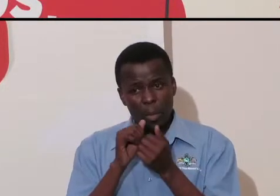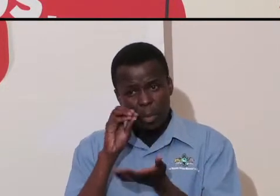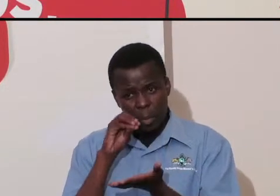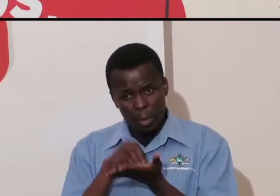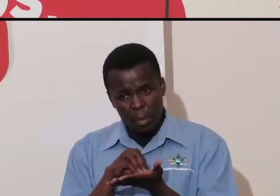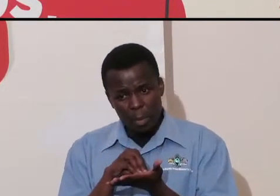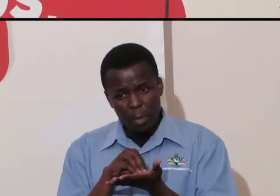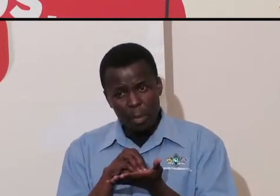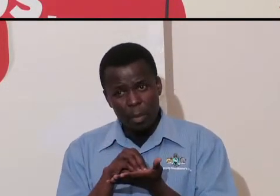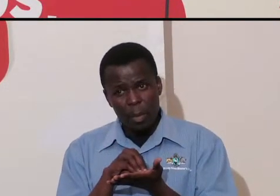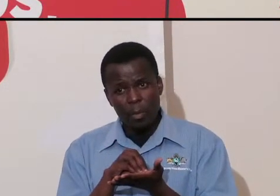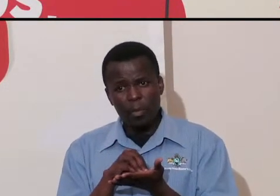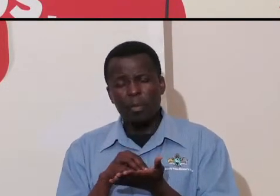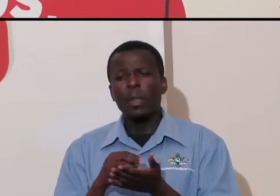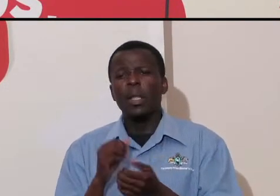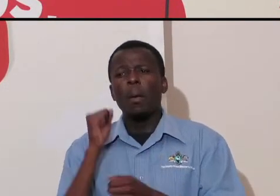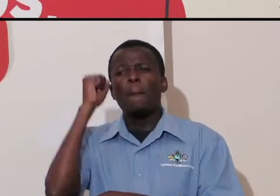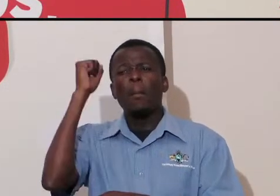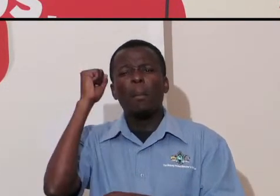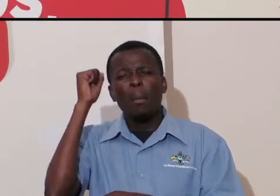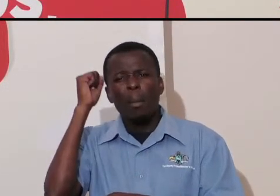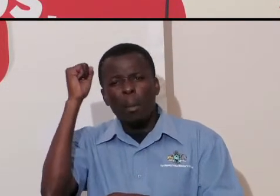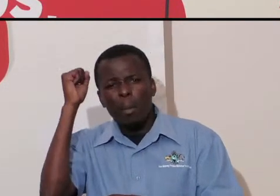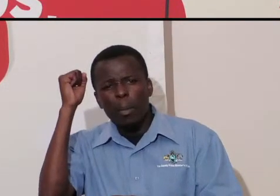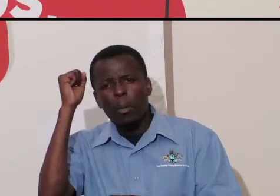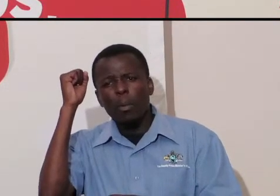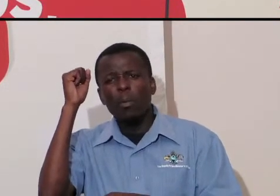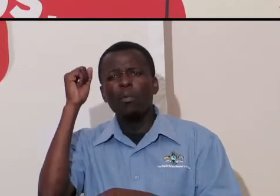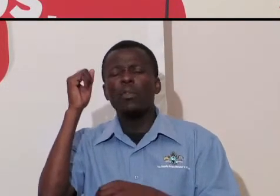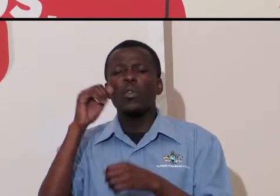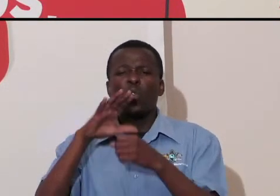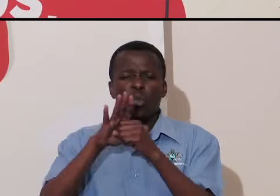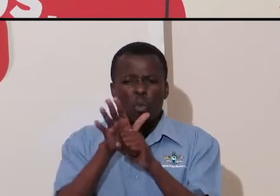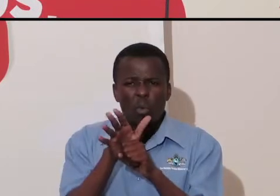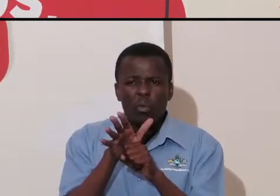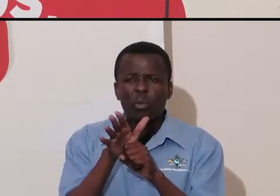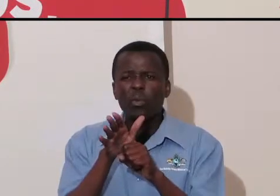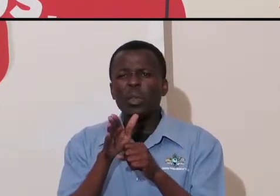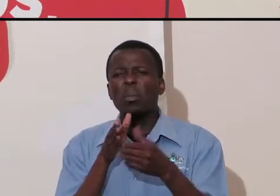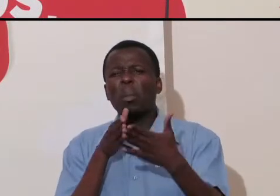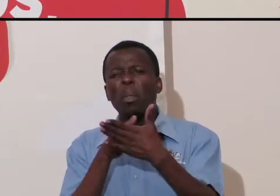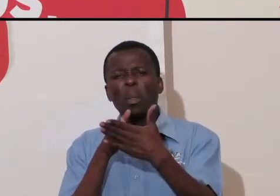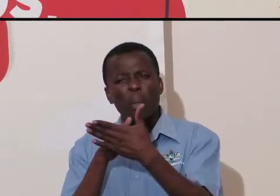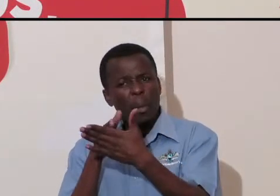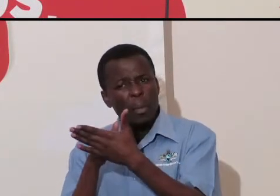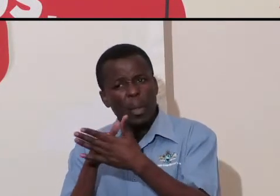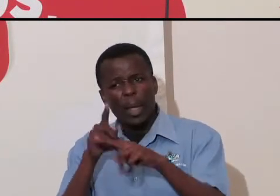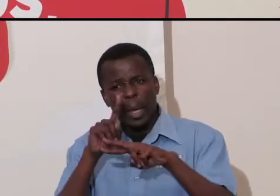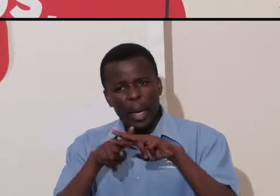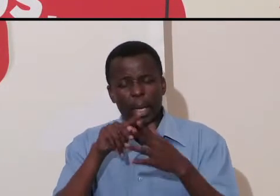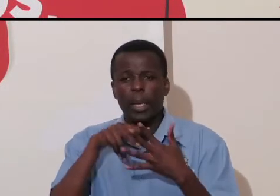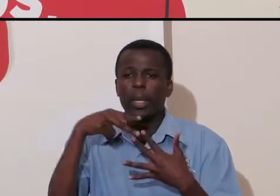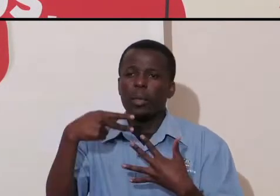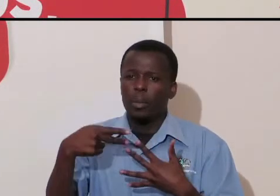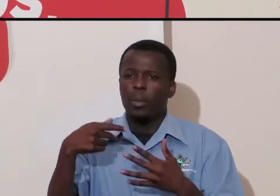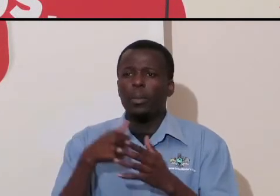and the current unrest threaten the HIV AIDS gains made in Eswatini.